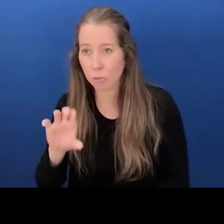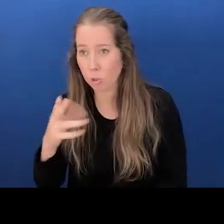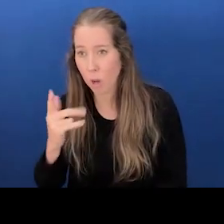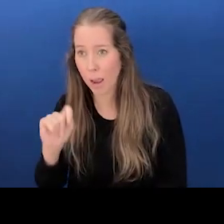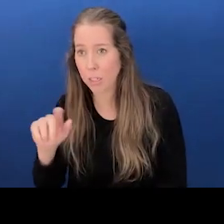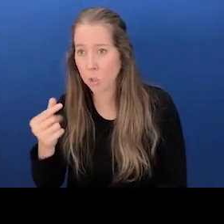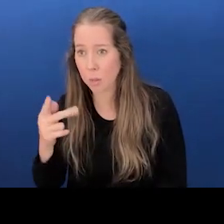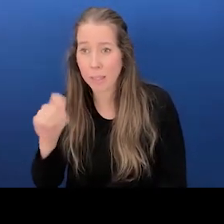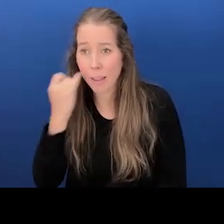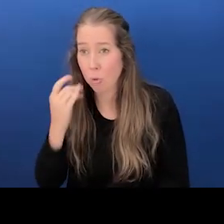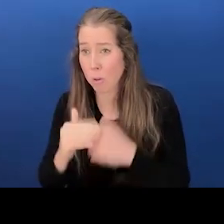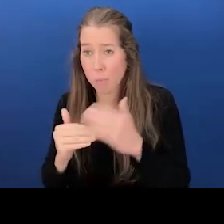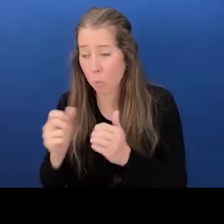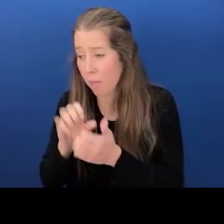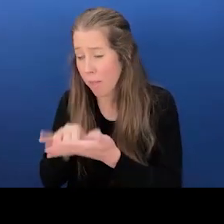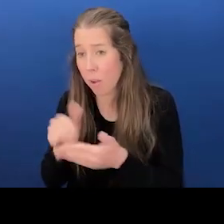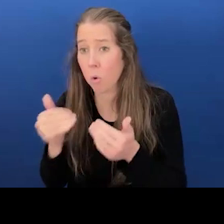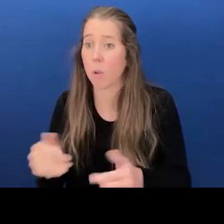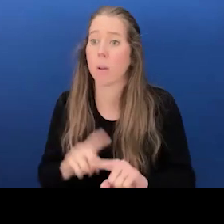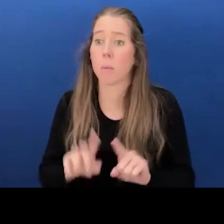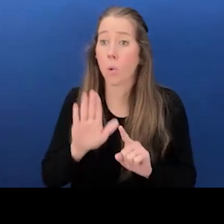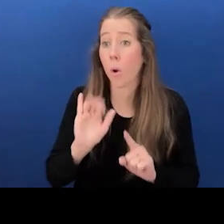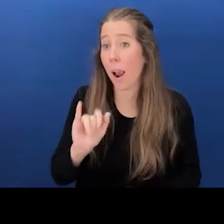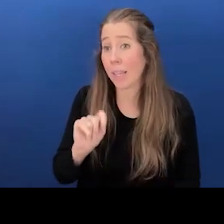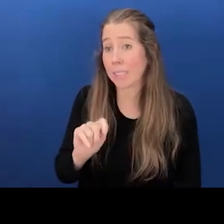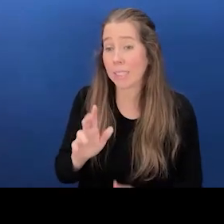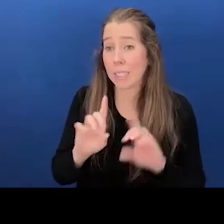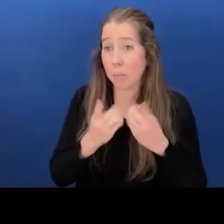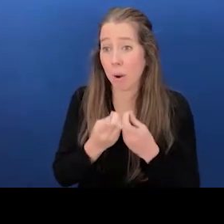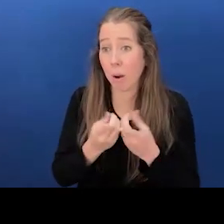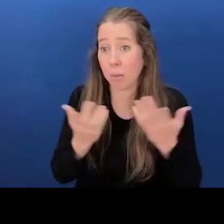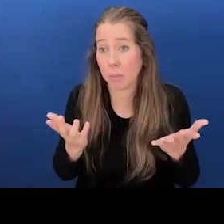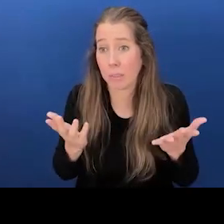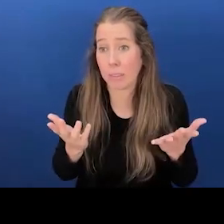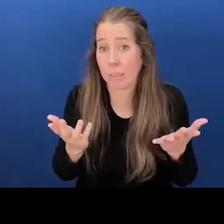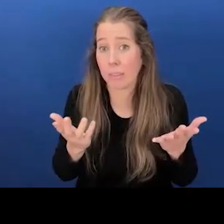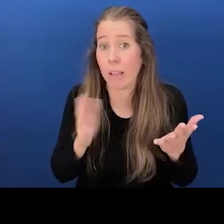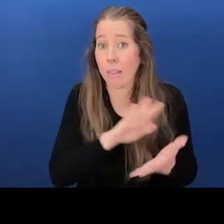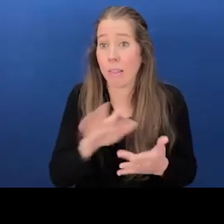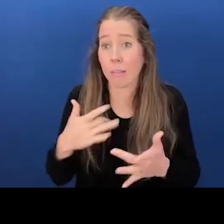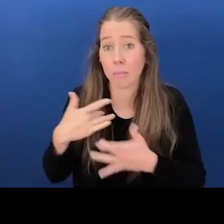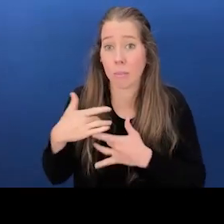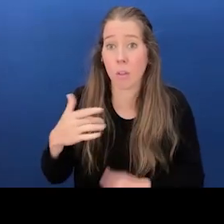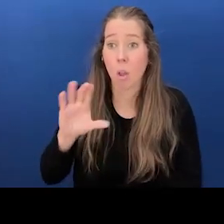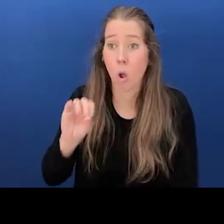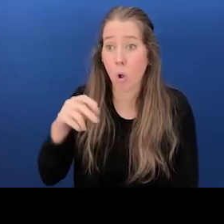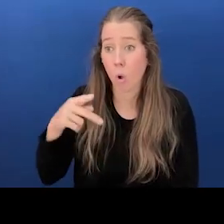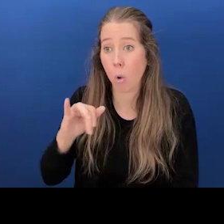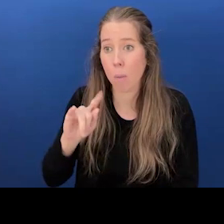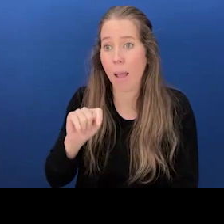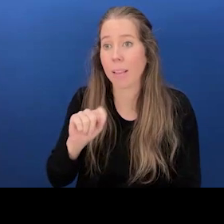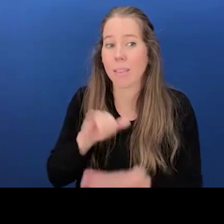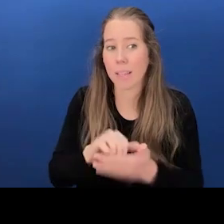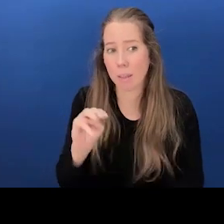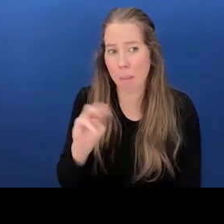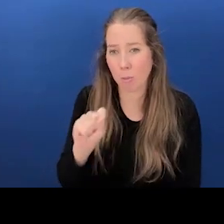I'm not. It comes down to this. Your IT department won't have a problem with it. Copilot is a Microsoft product already